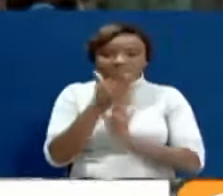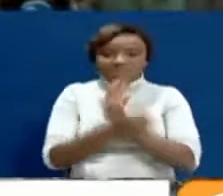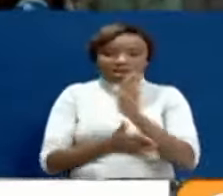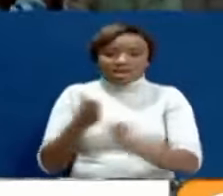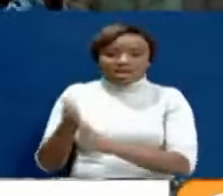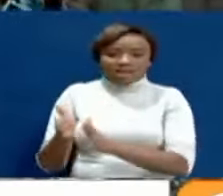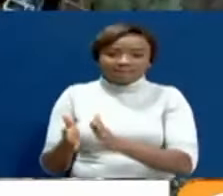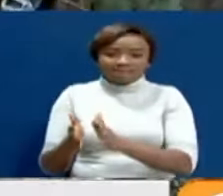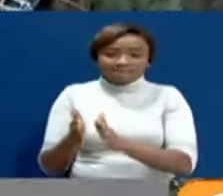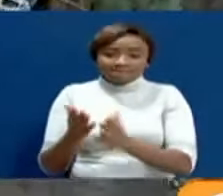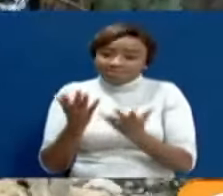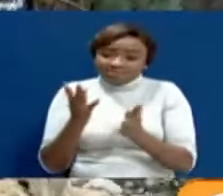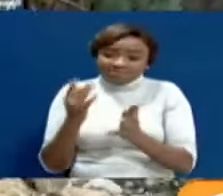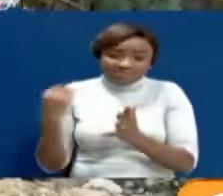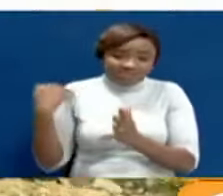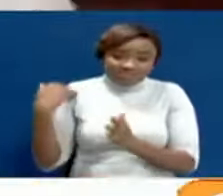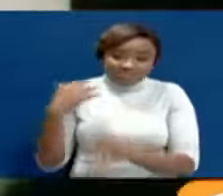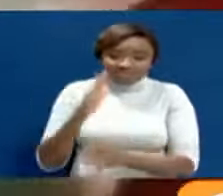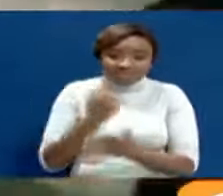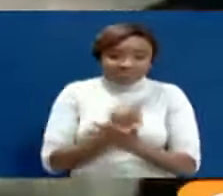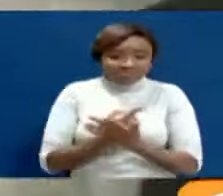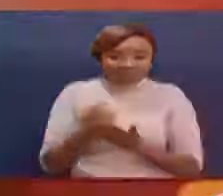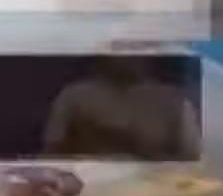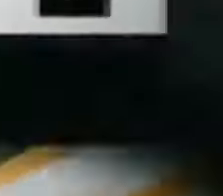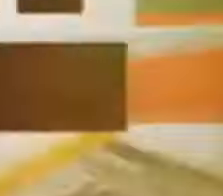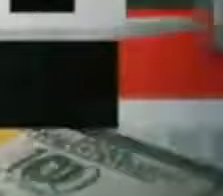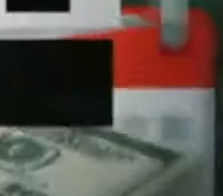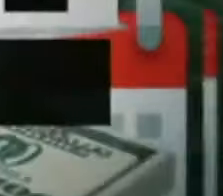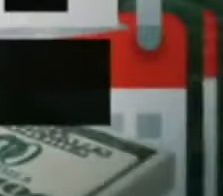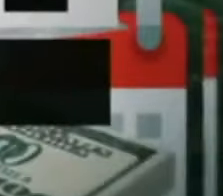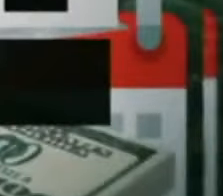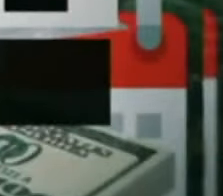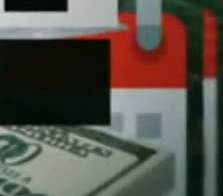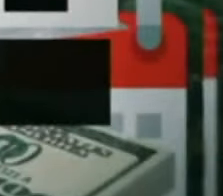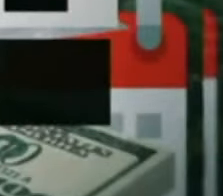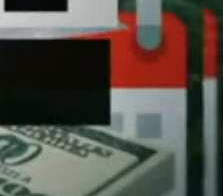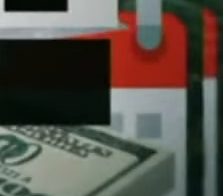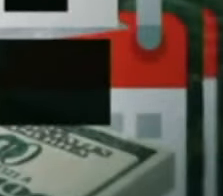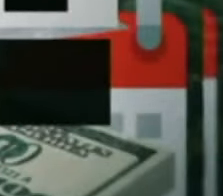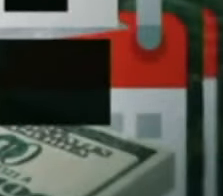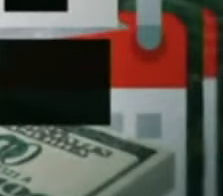plan. That's your national reminder of the week. Lest you forget.